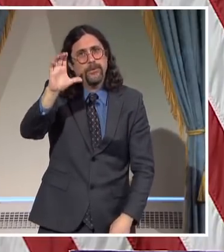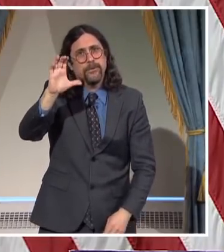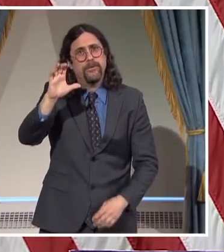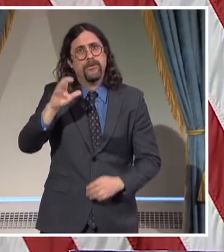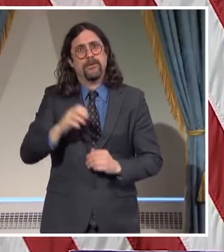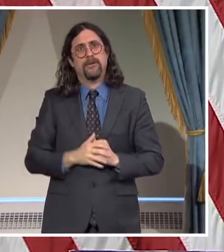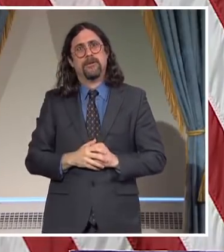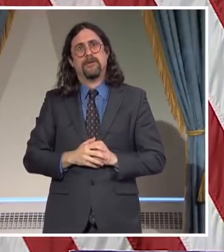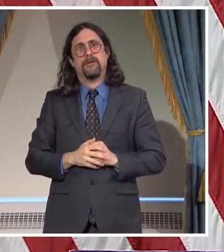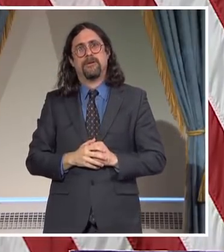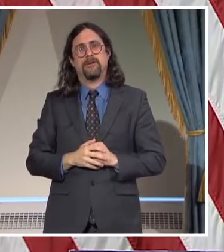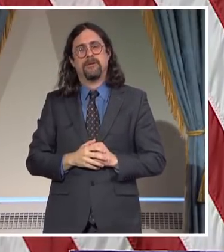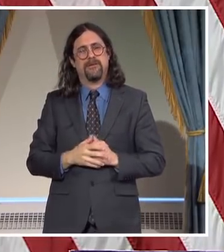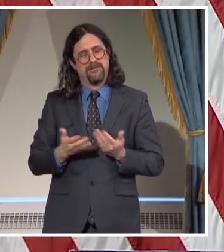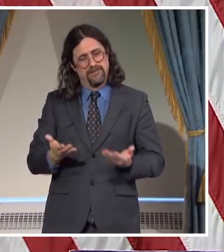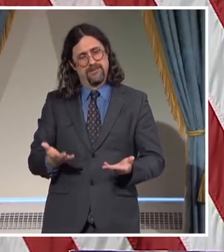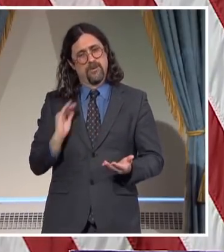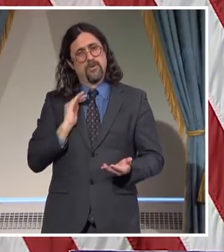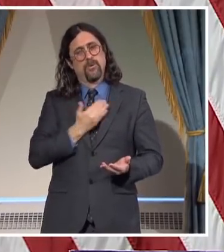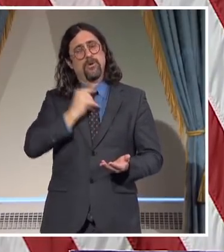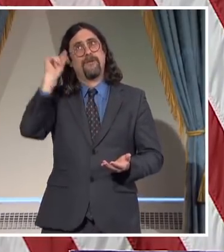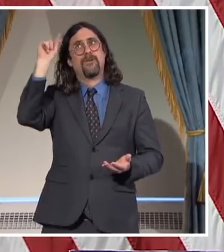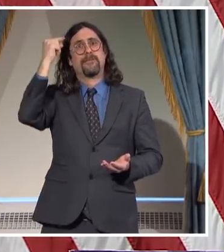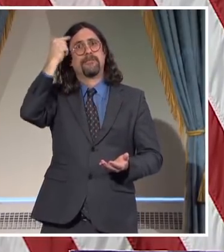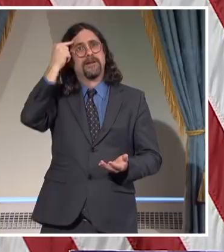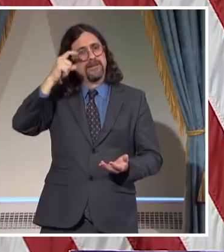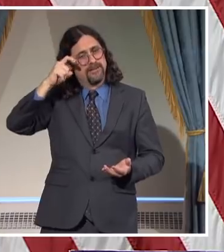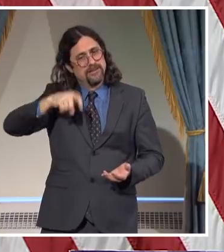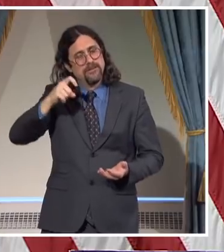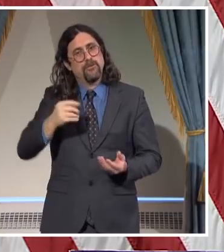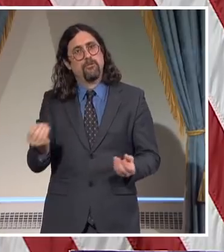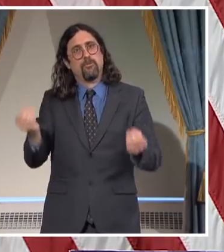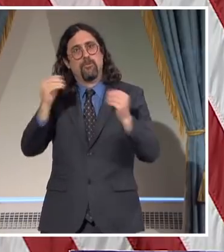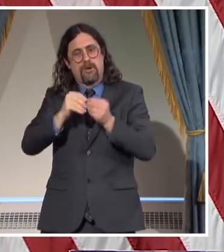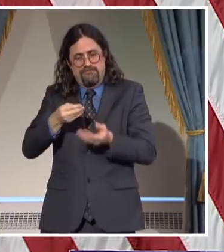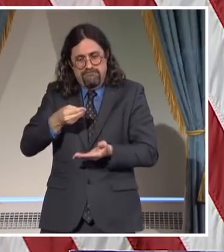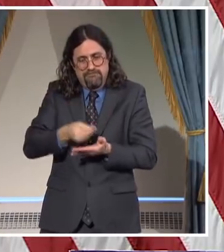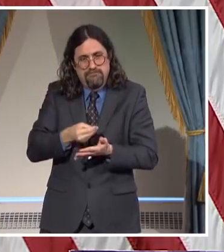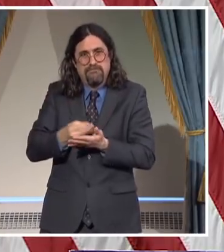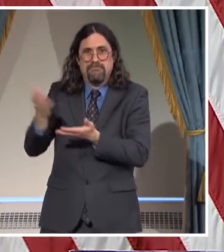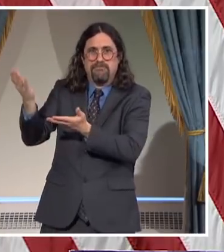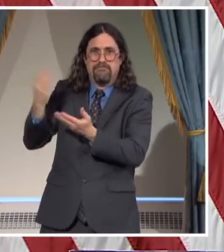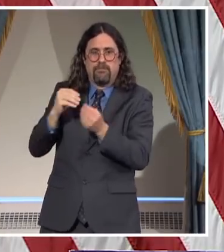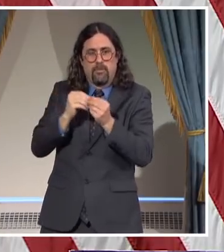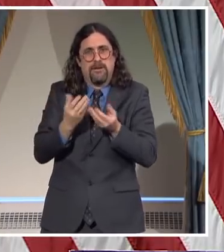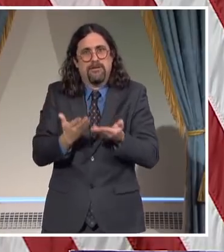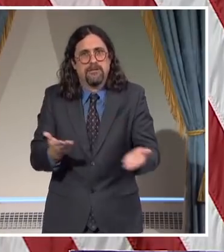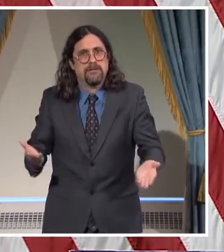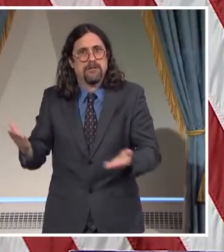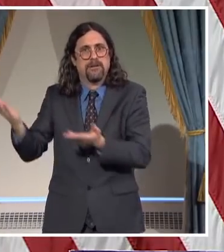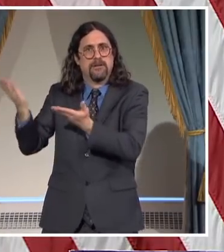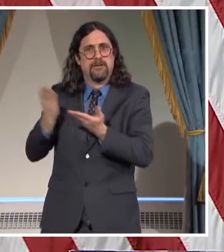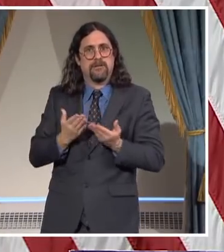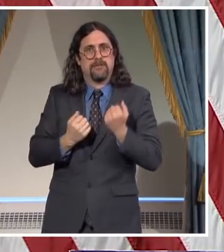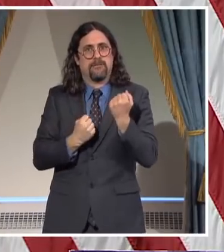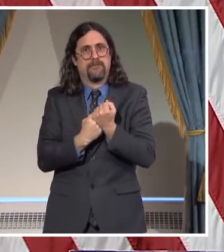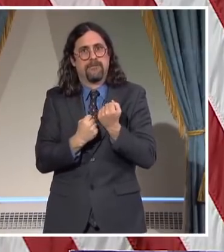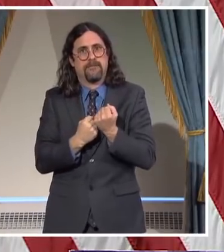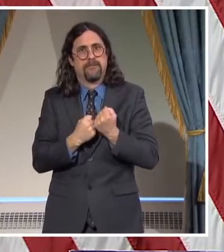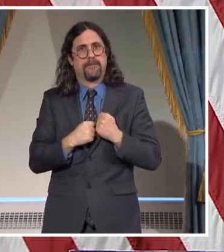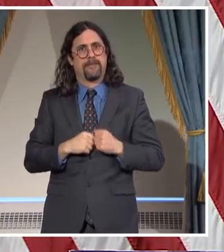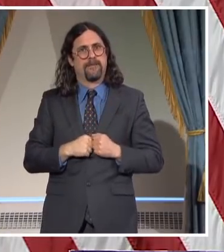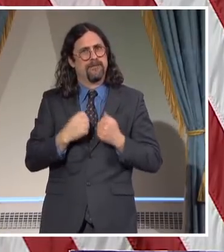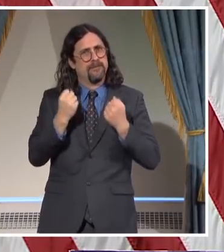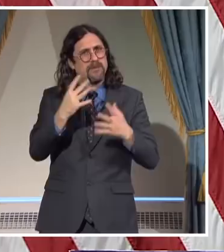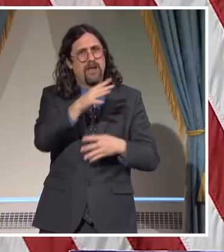need every other service of government to work, police and fire and water and sanitation, all the things we do. And that gets harder and